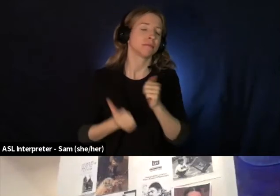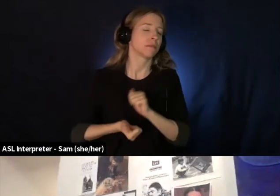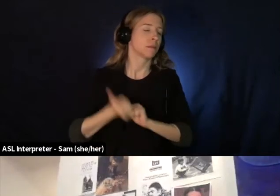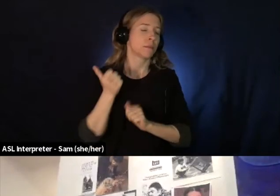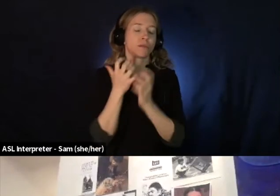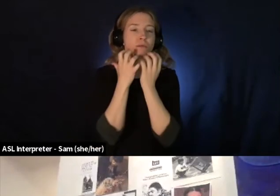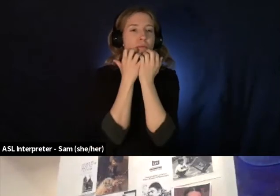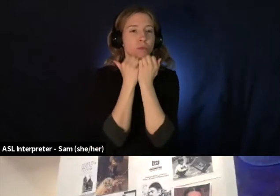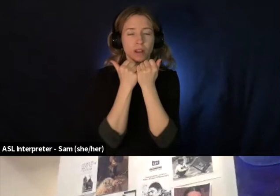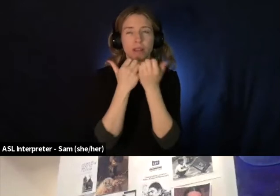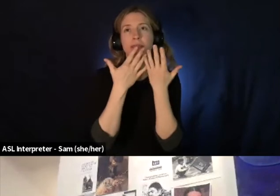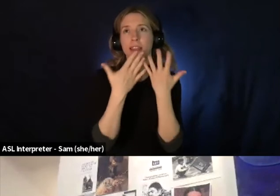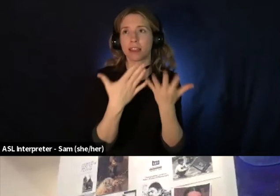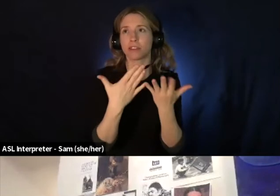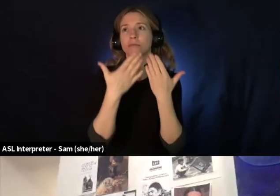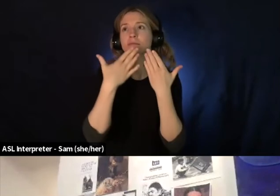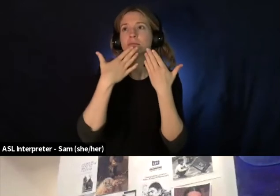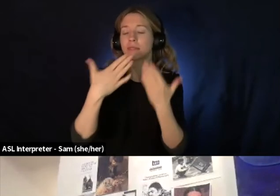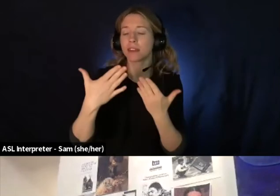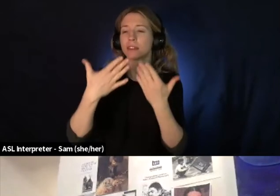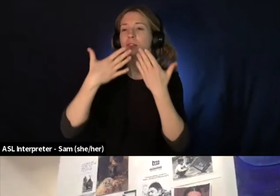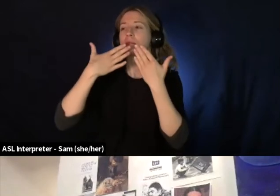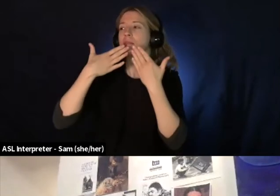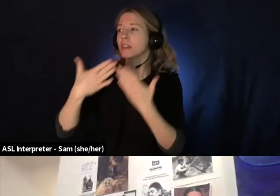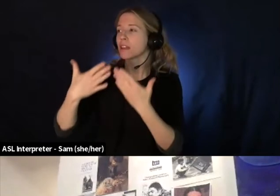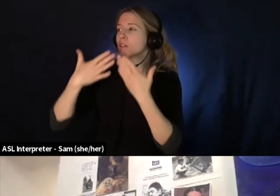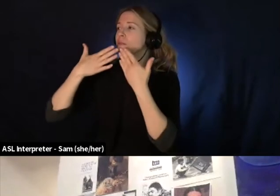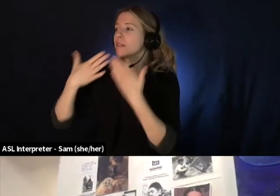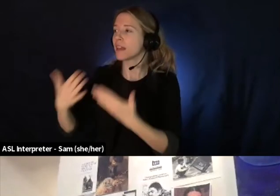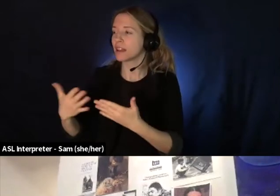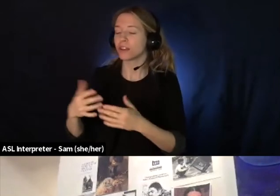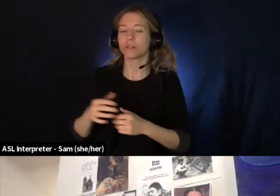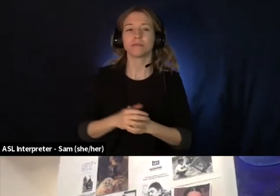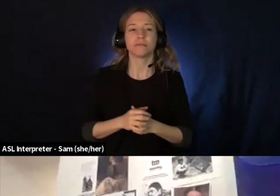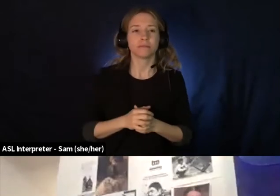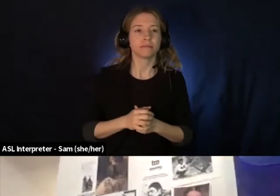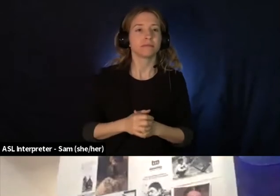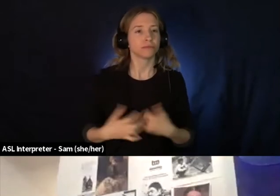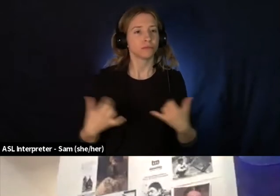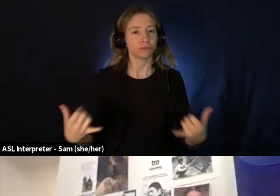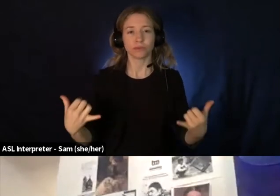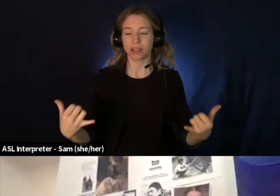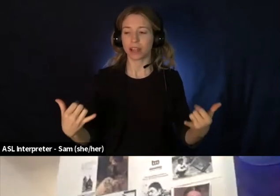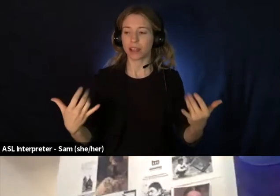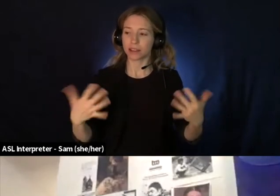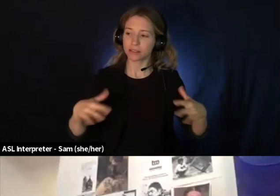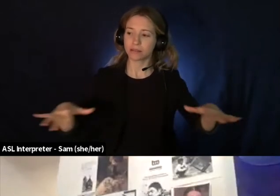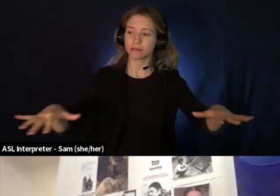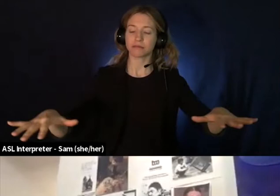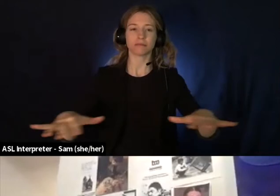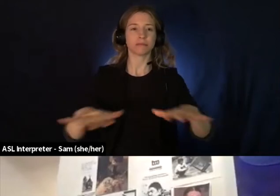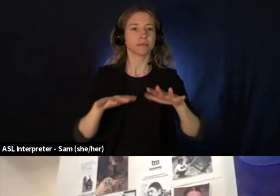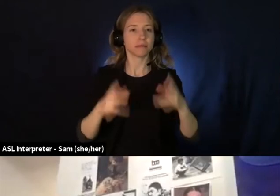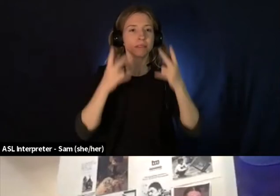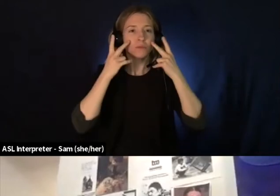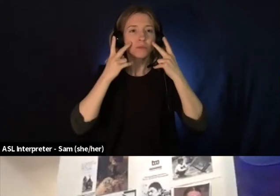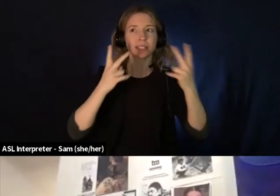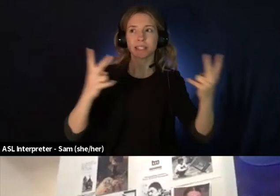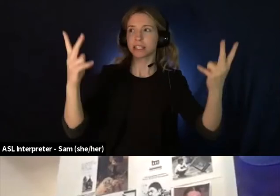thank you, and thank you. Let today be the day that we see the